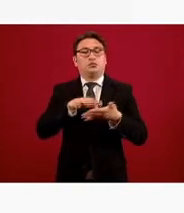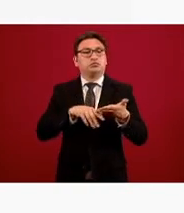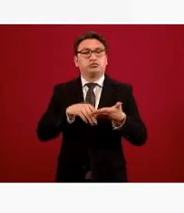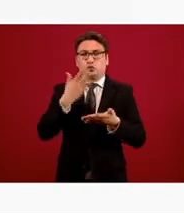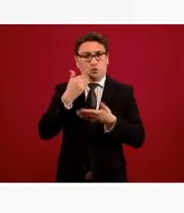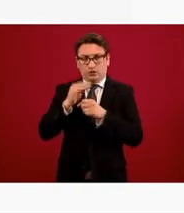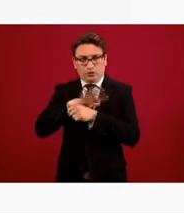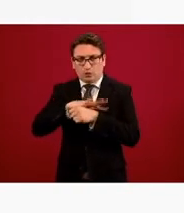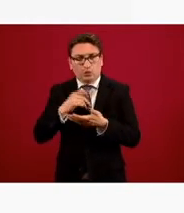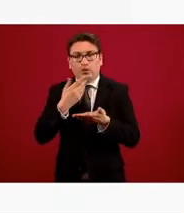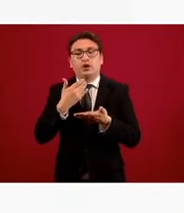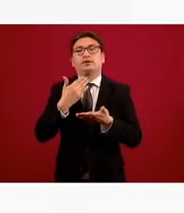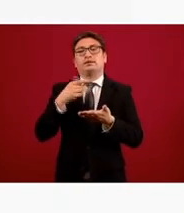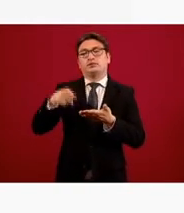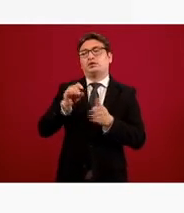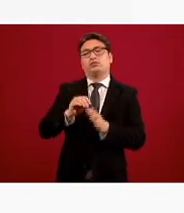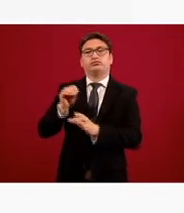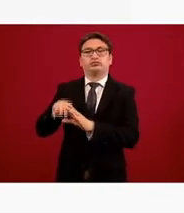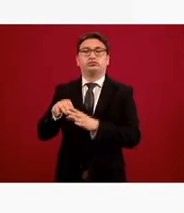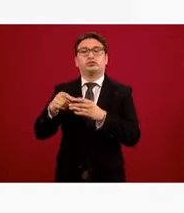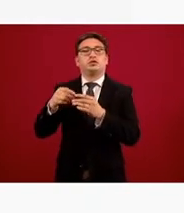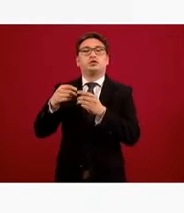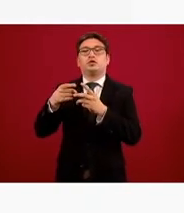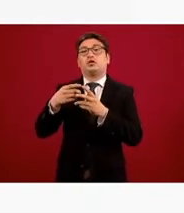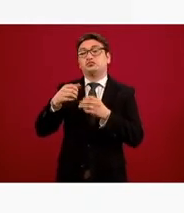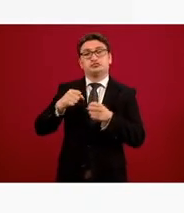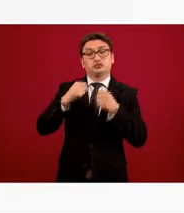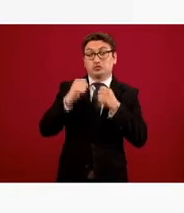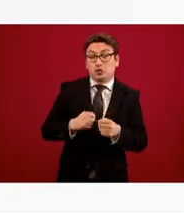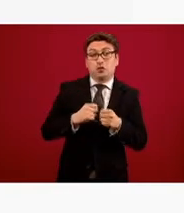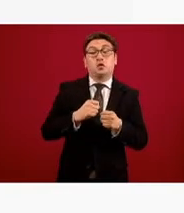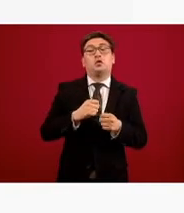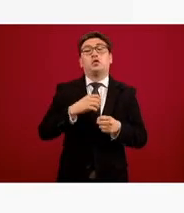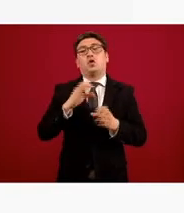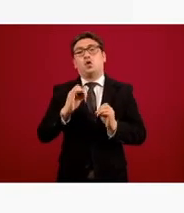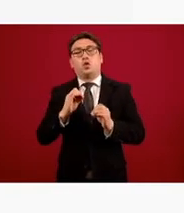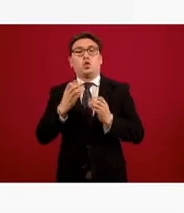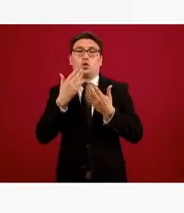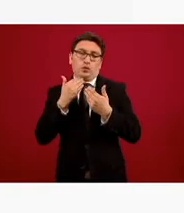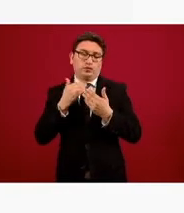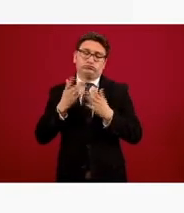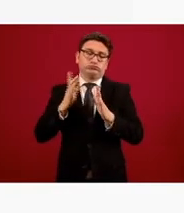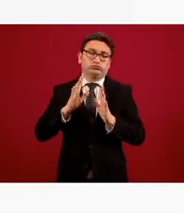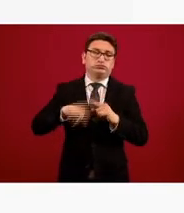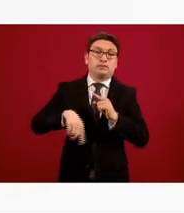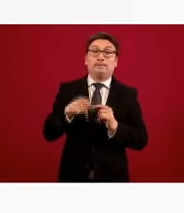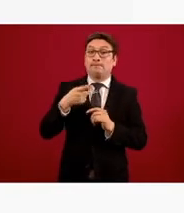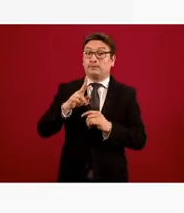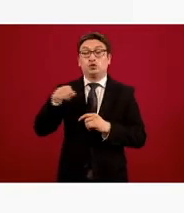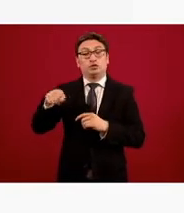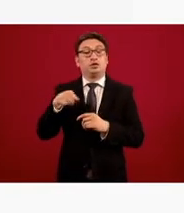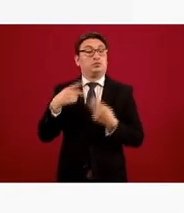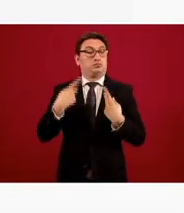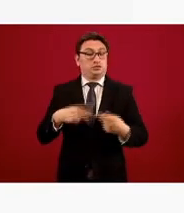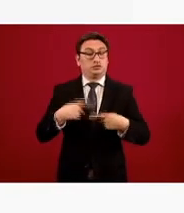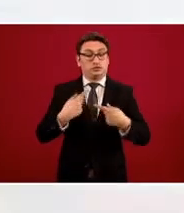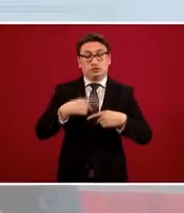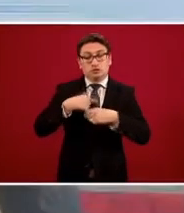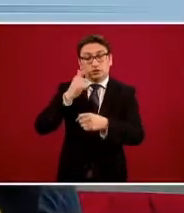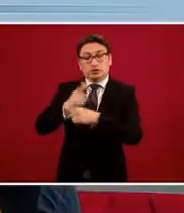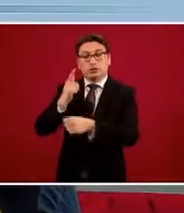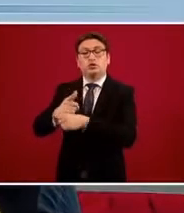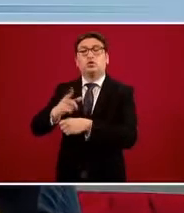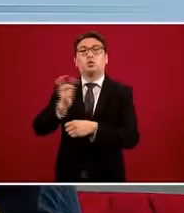Meaning suspect cases are still waiting for the results, and then after the results come out, they're either cataloged as